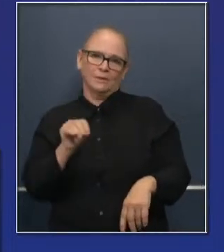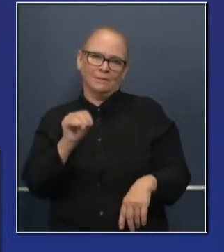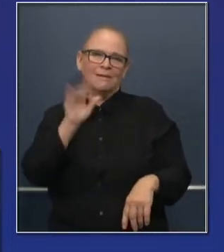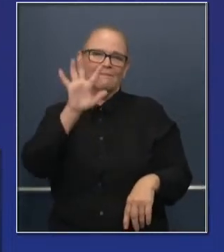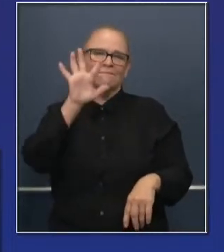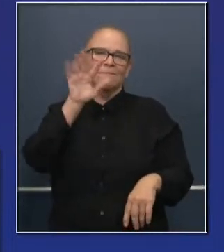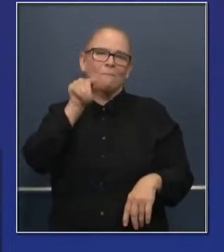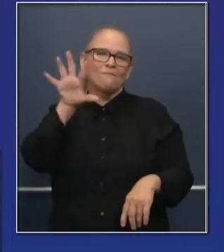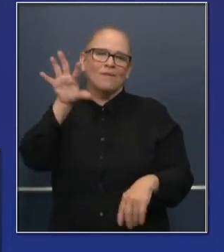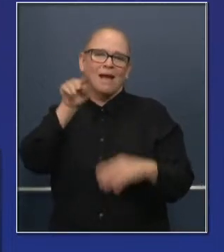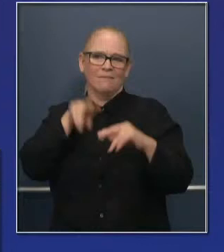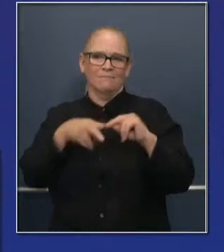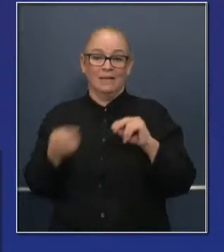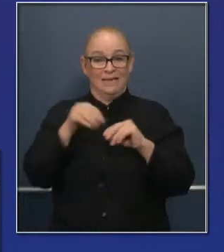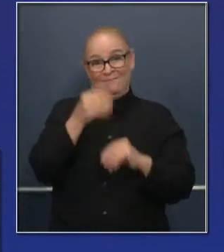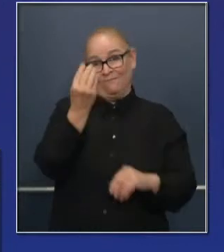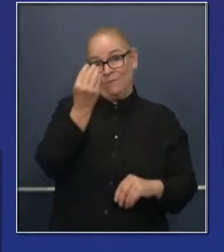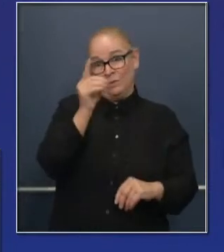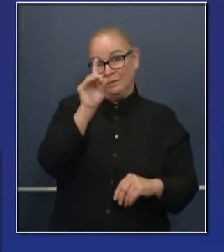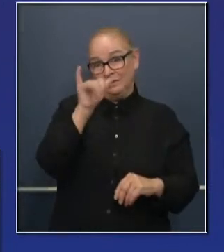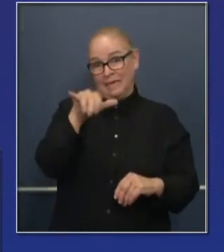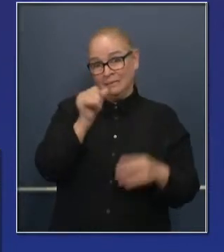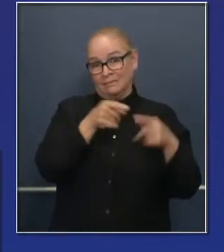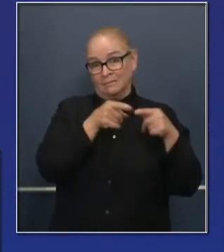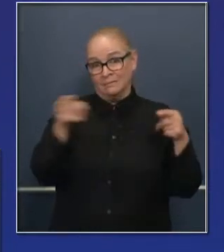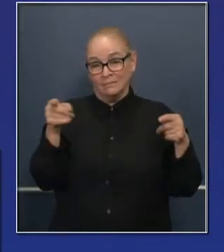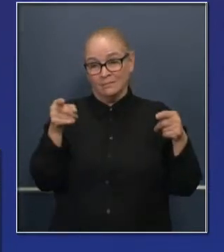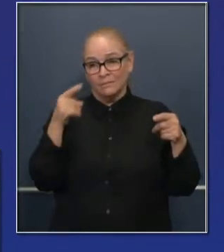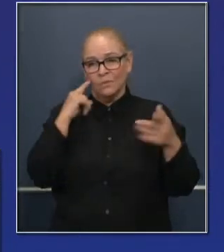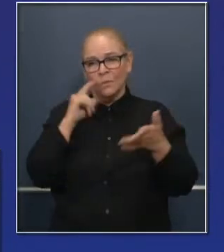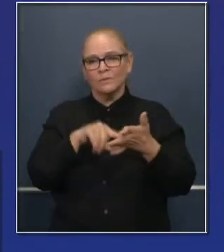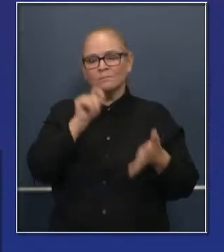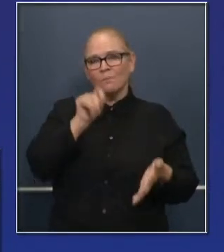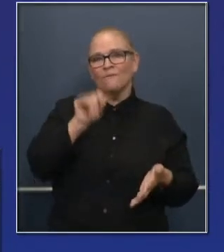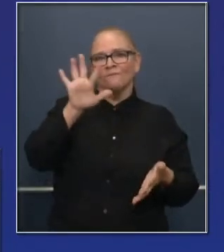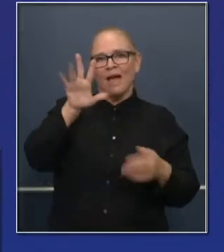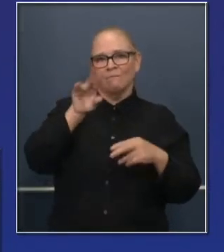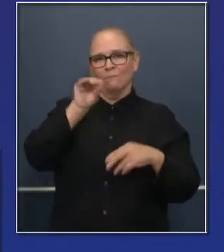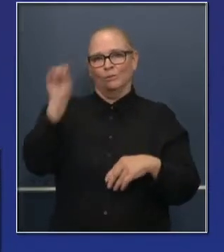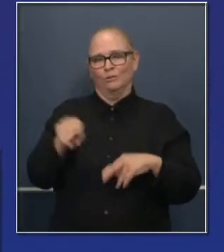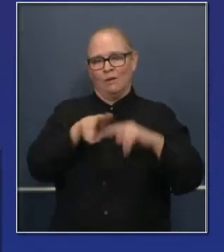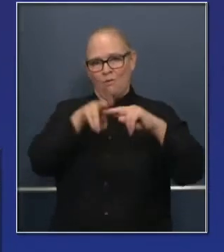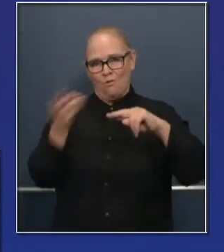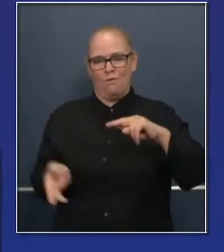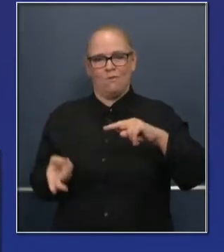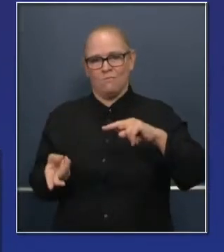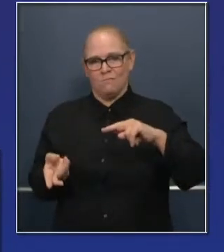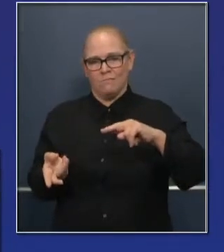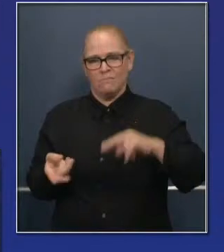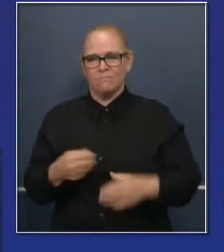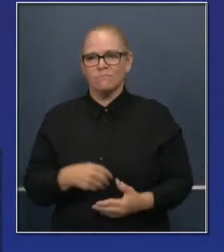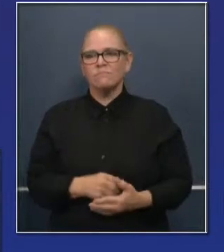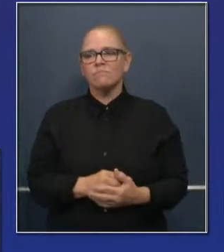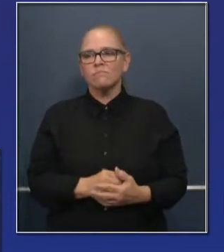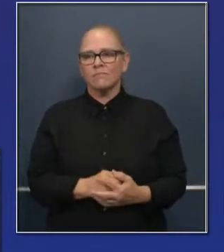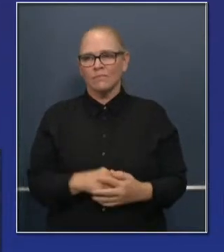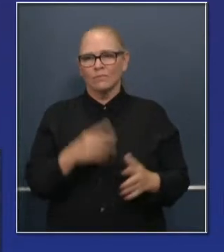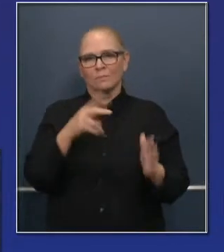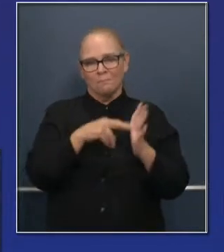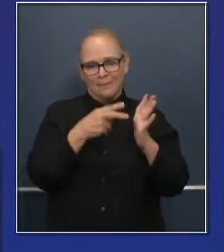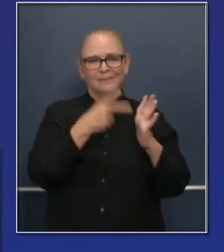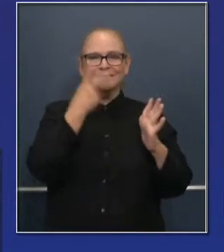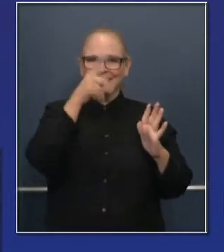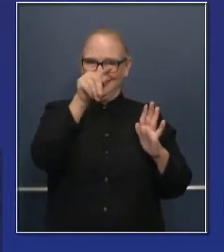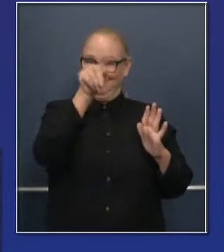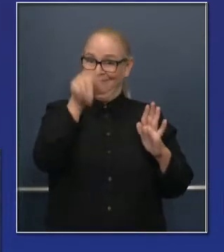number that we presented to you on multiple occasions, now again tracking down to 7%.